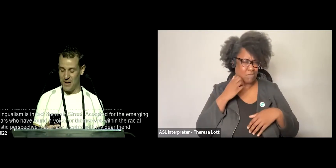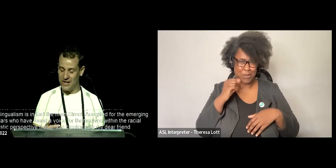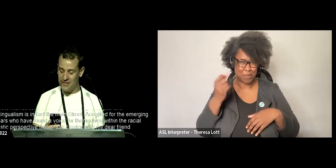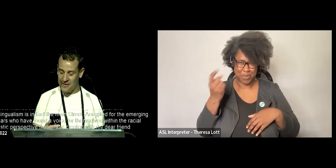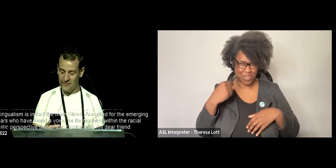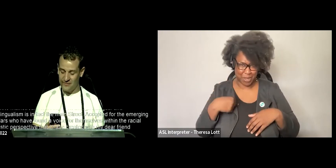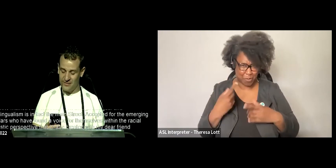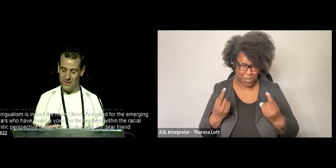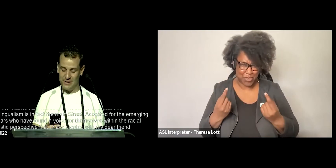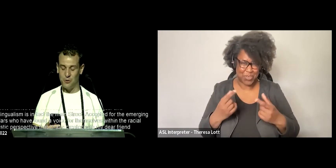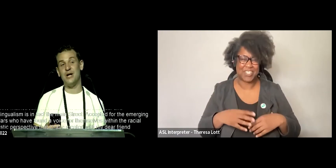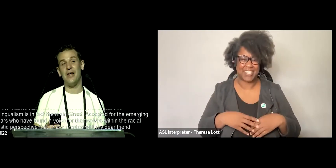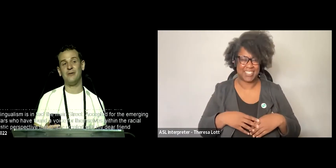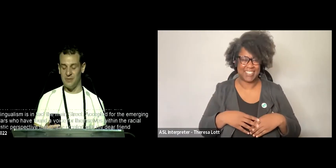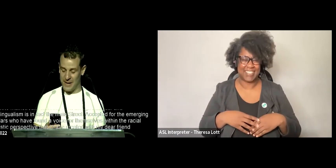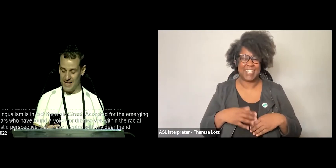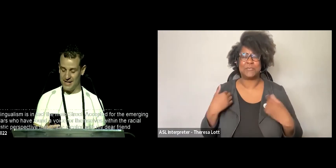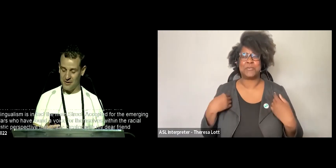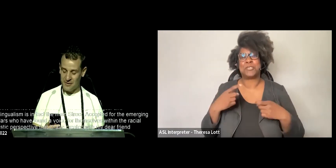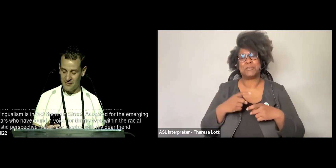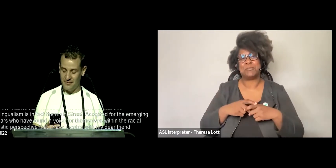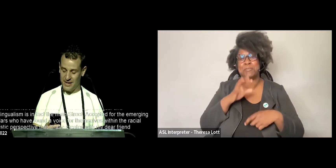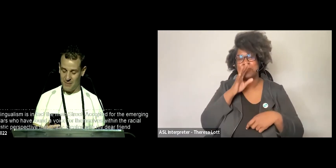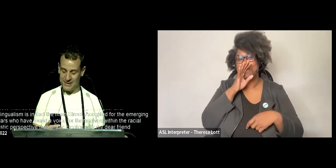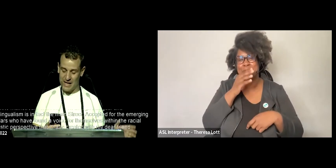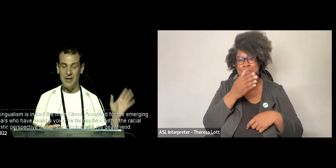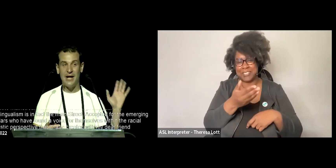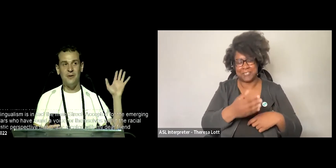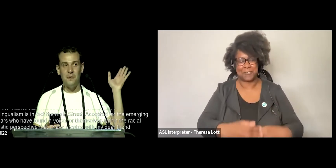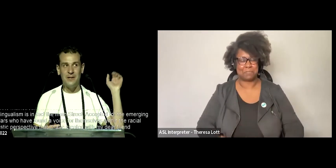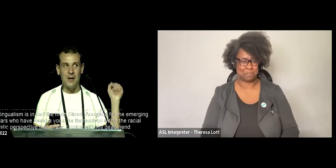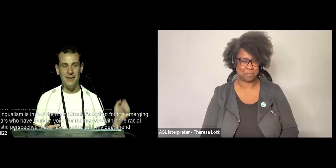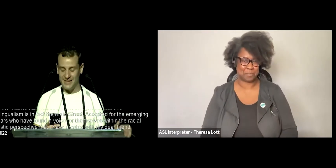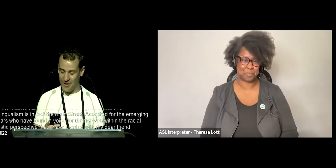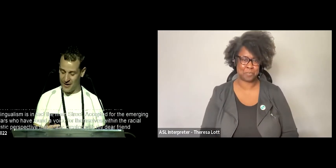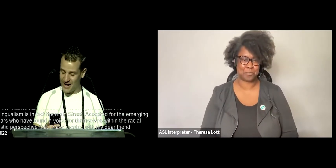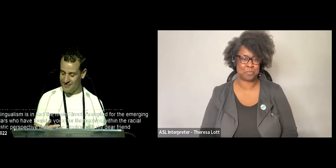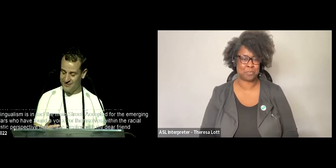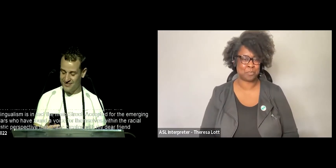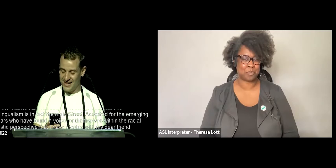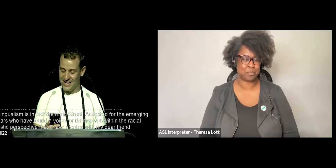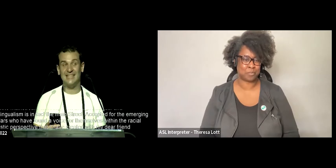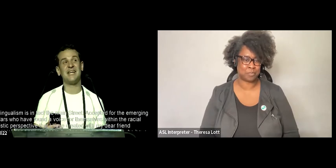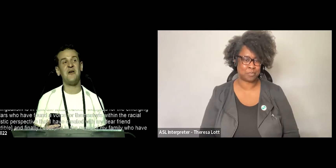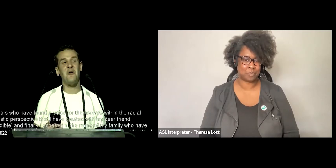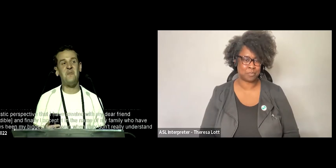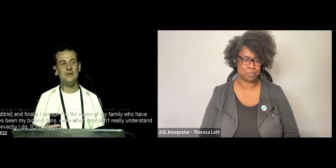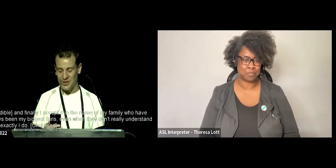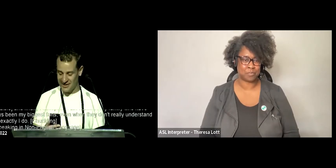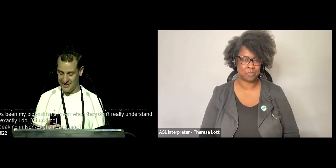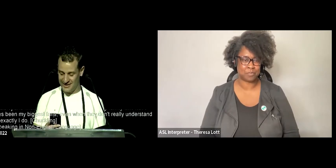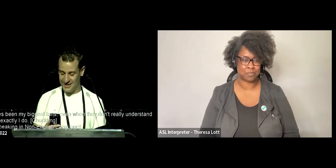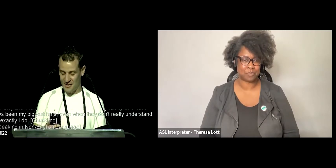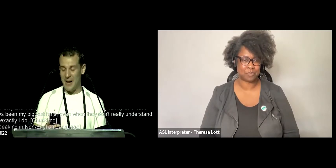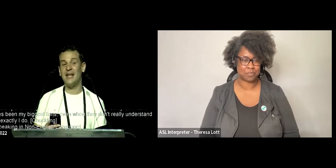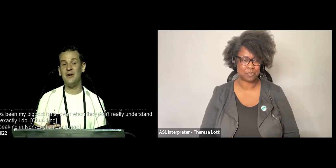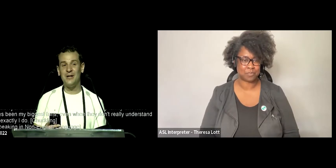Saludos a mi marido y mis cuñados en México, que me están viendo virtualmente ahora. Les quiero